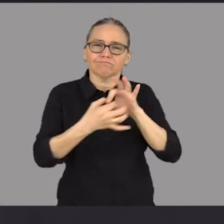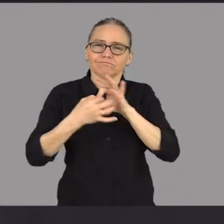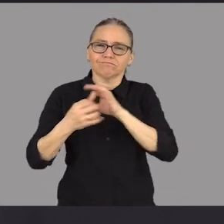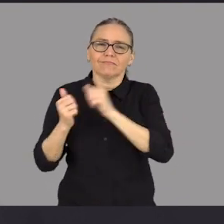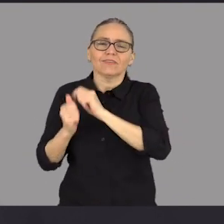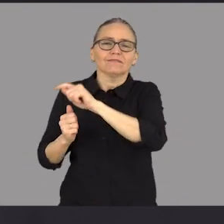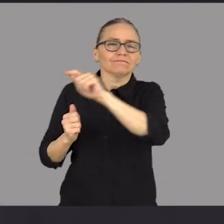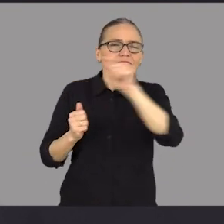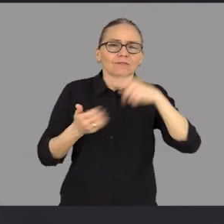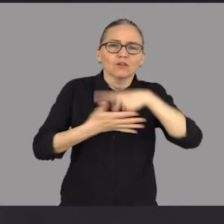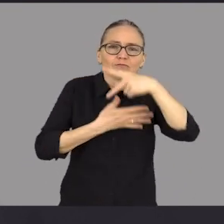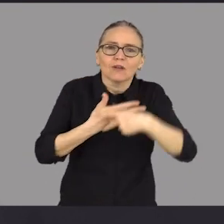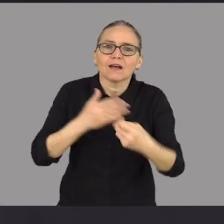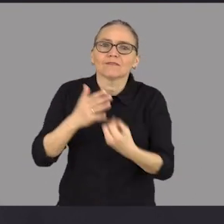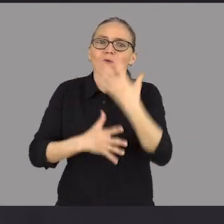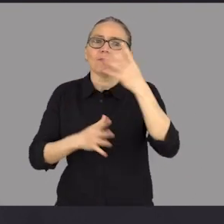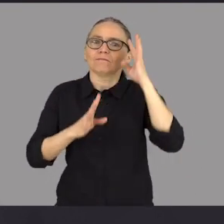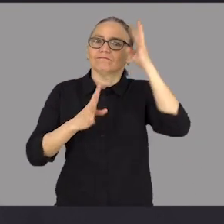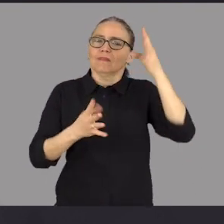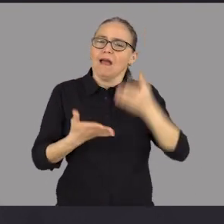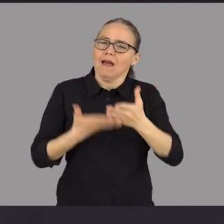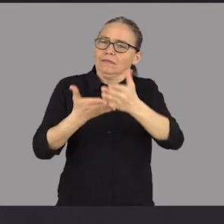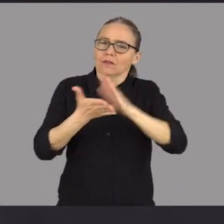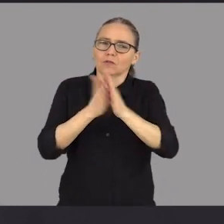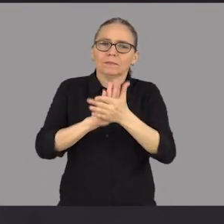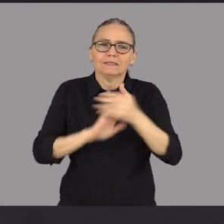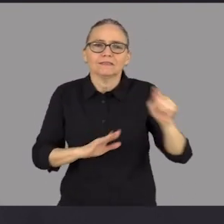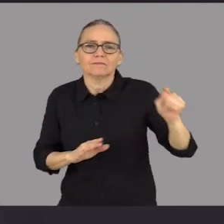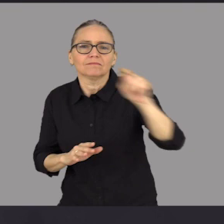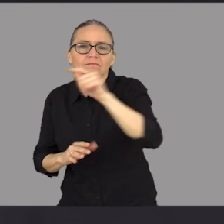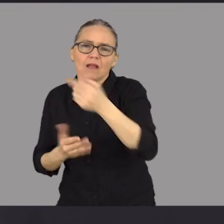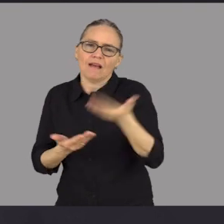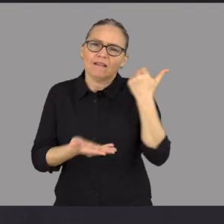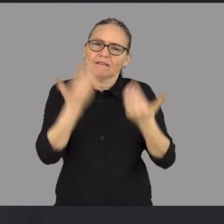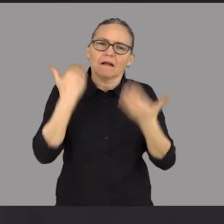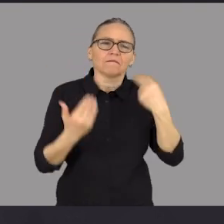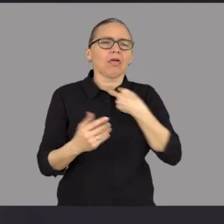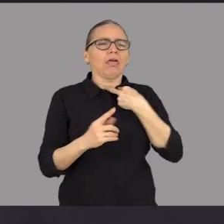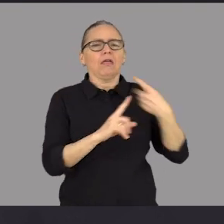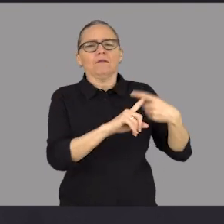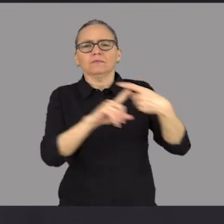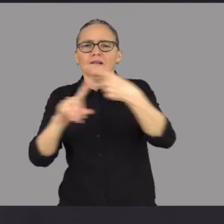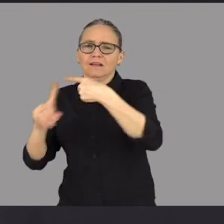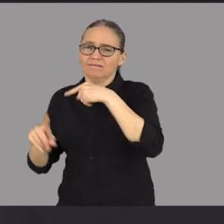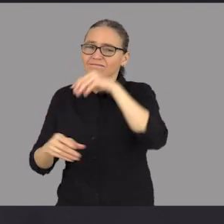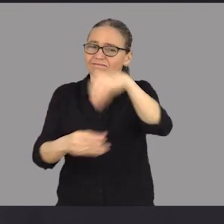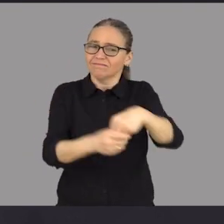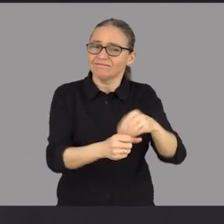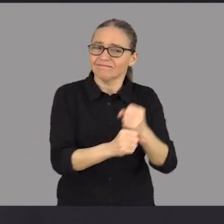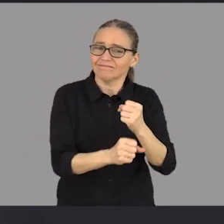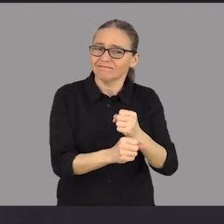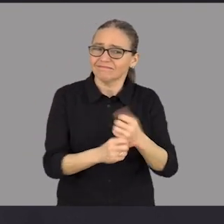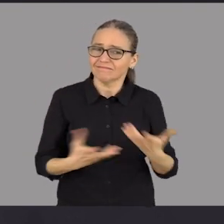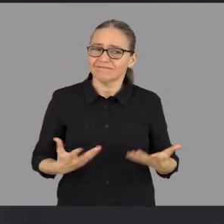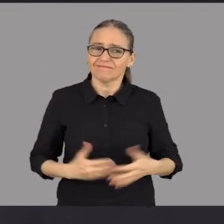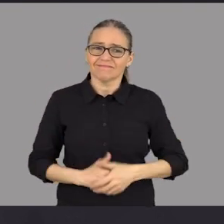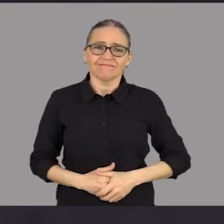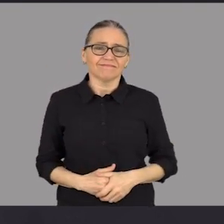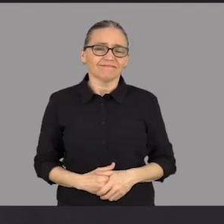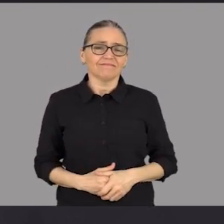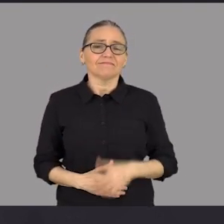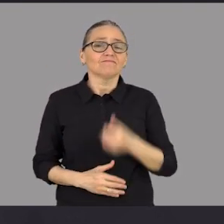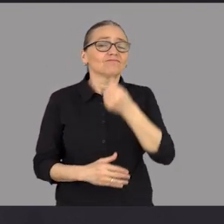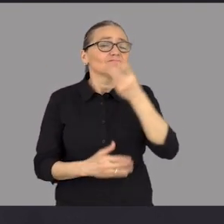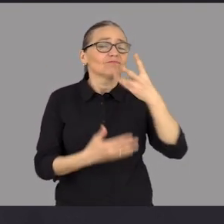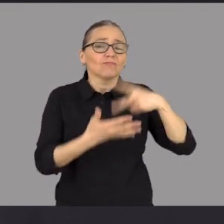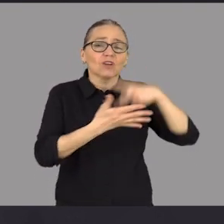The first is CASE's Innovation Lab. The Innovation Lab collaborates with partners across Canada